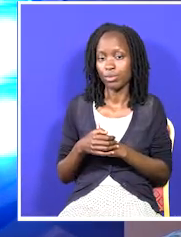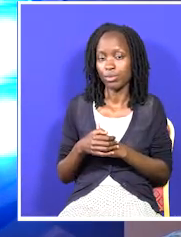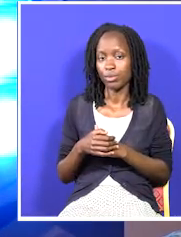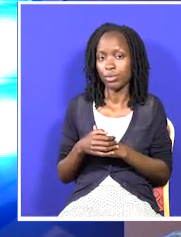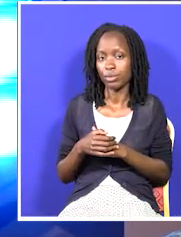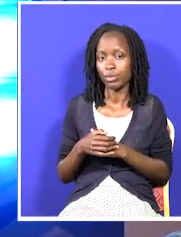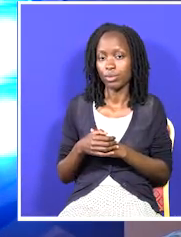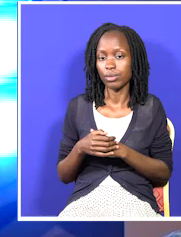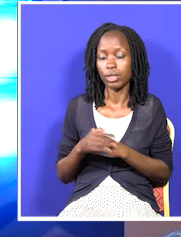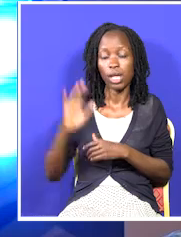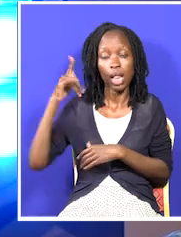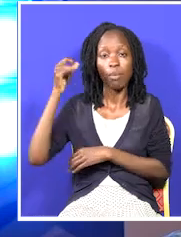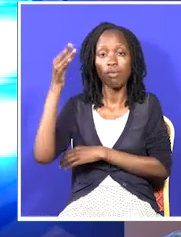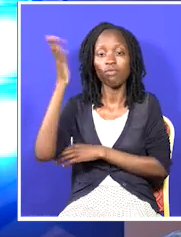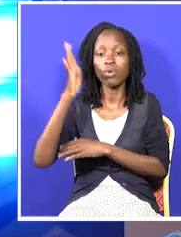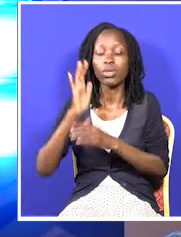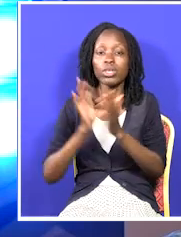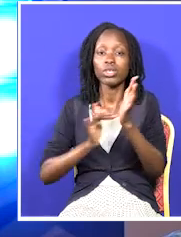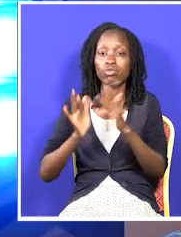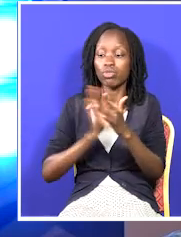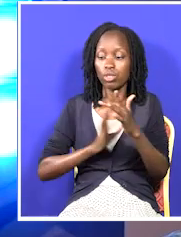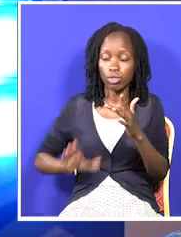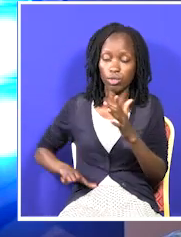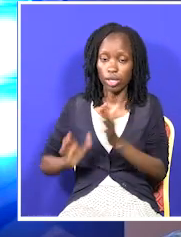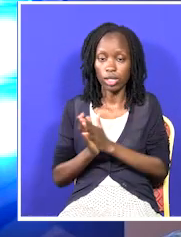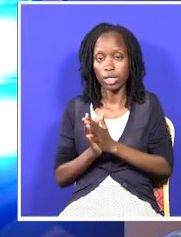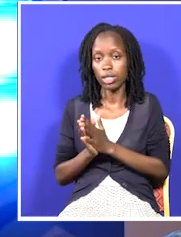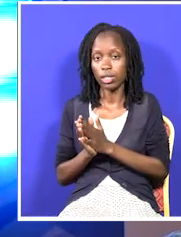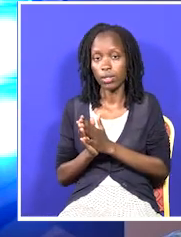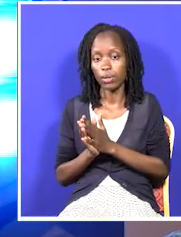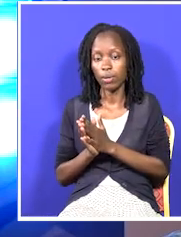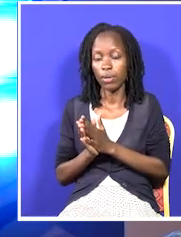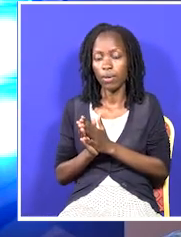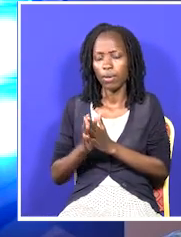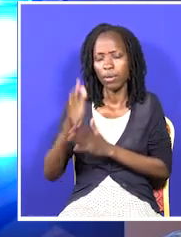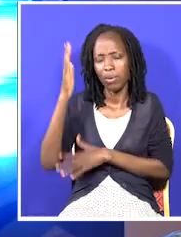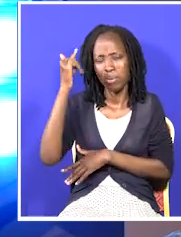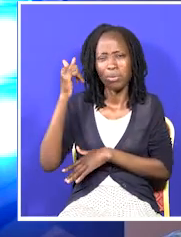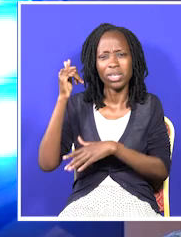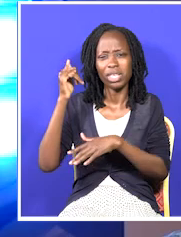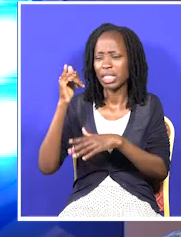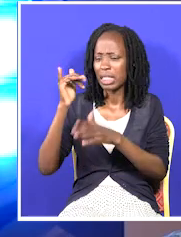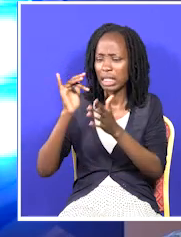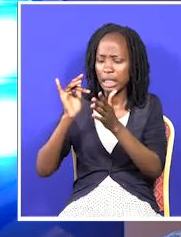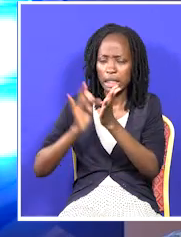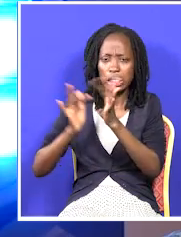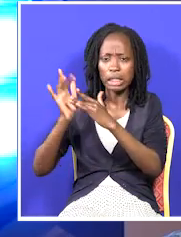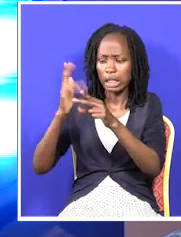are right. The Lamb of God is Jesus Christ. And the question, another question is, why is he called the Lamb of God?